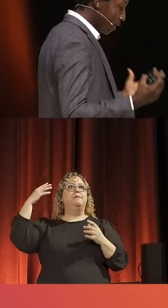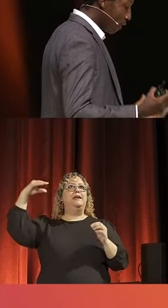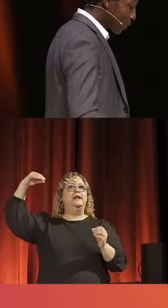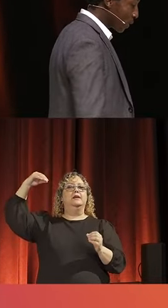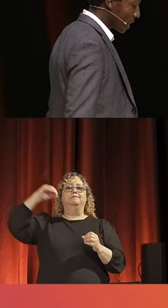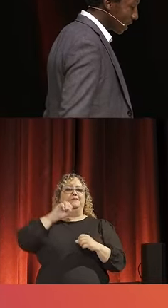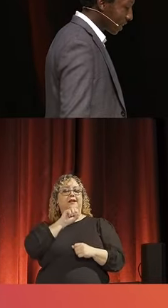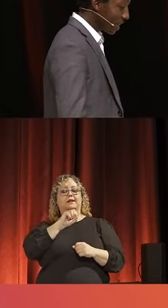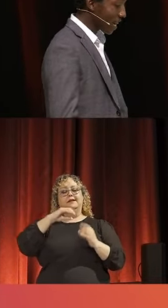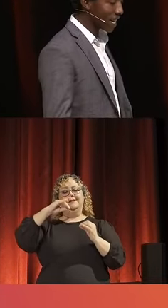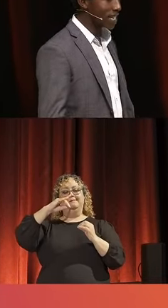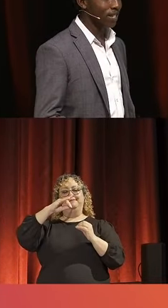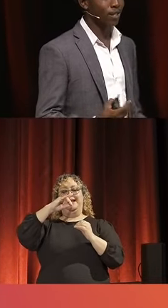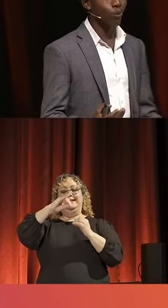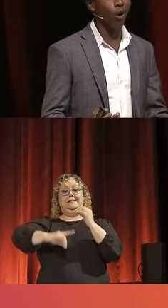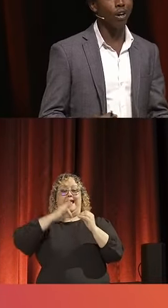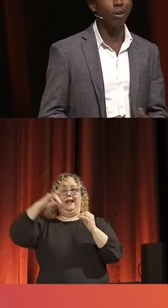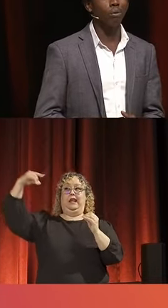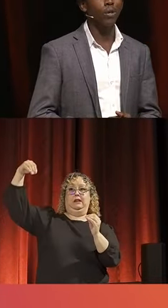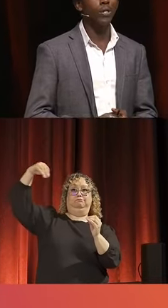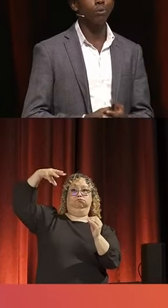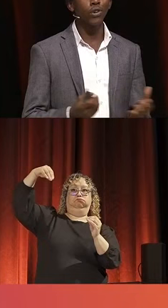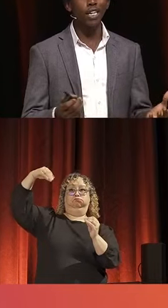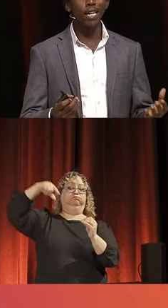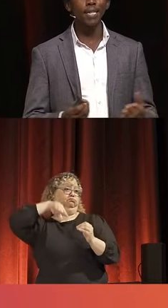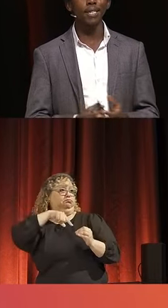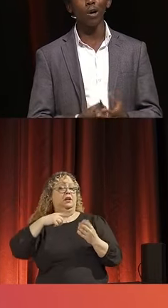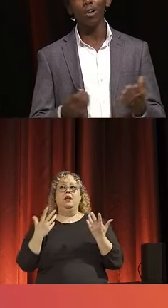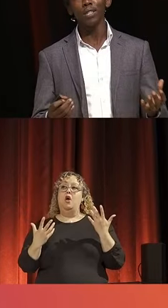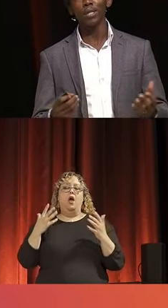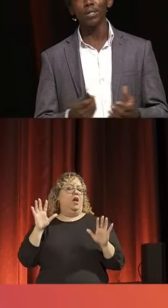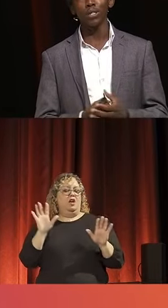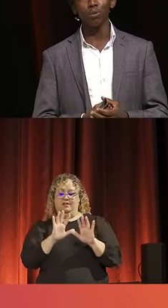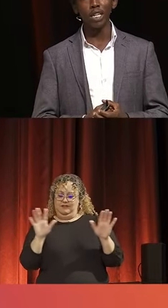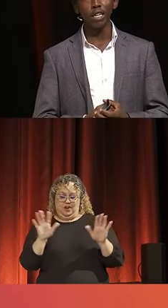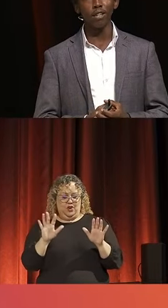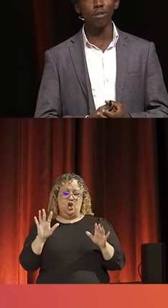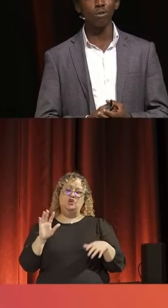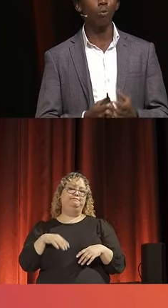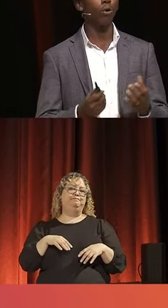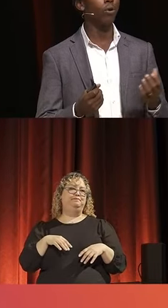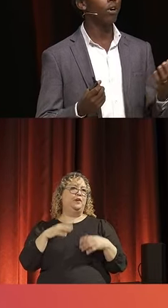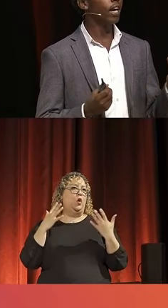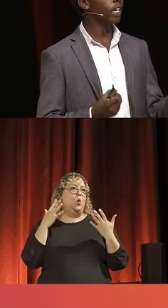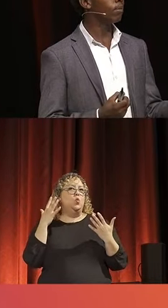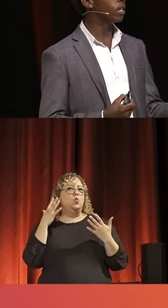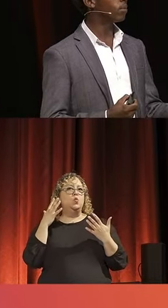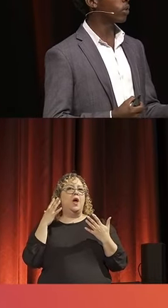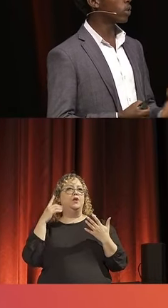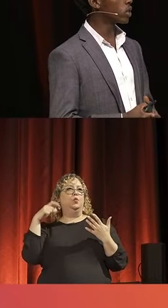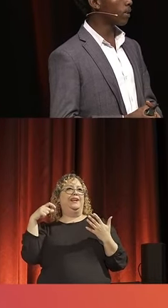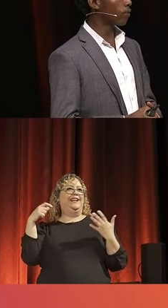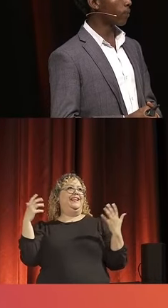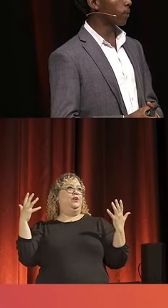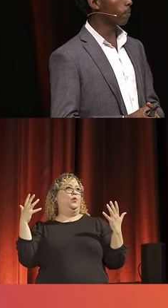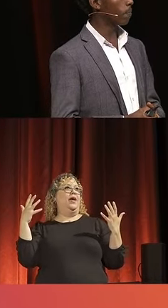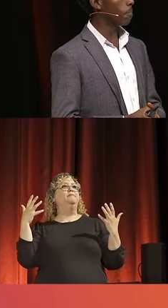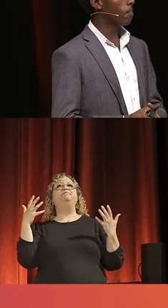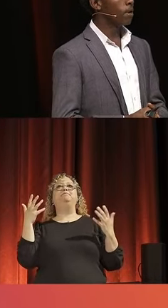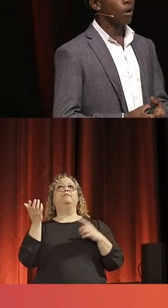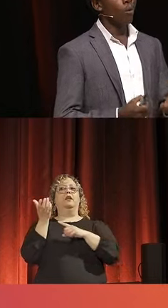But eventually, the idea that won was we realized that all the sensors we needed were in a medium-range